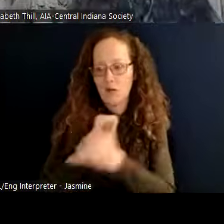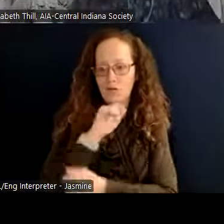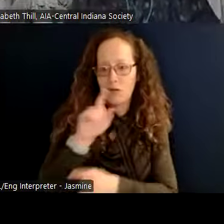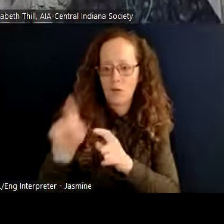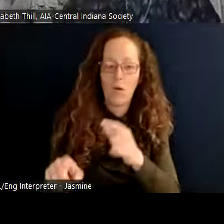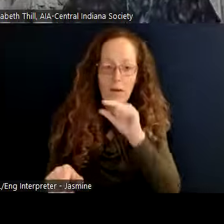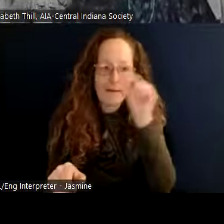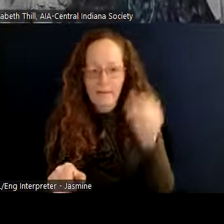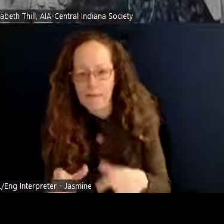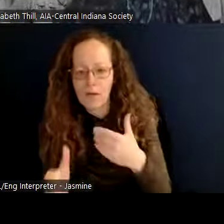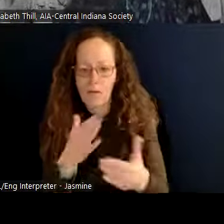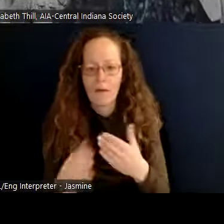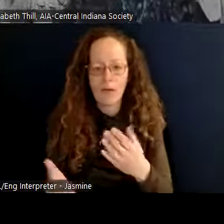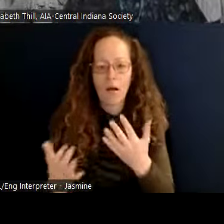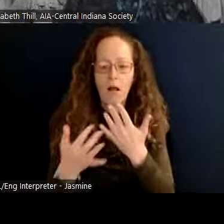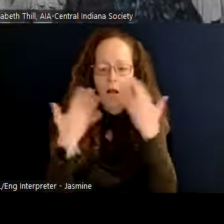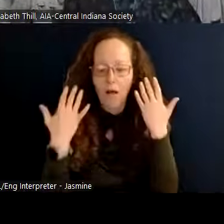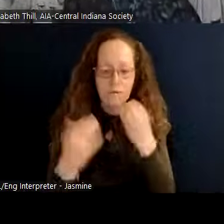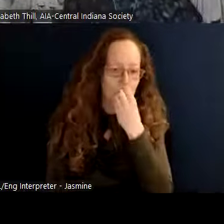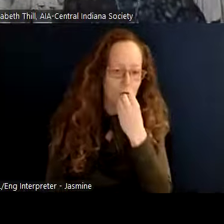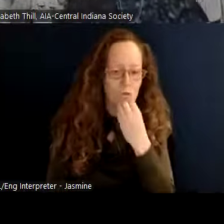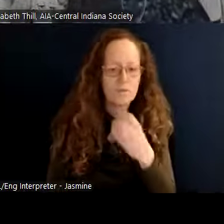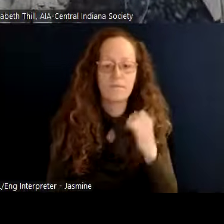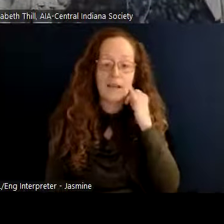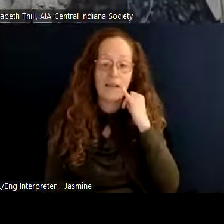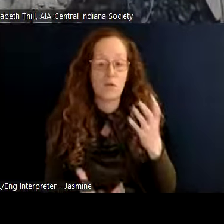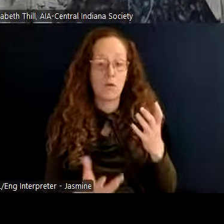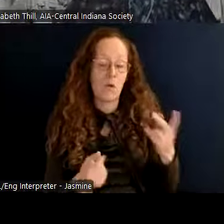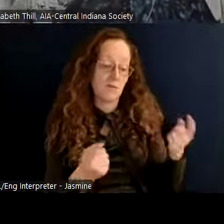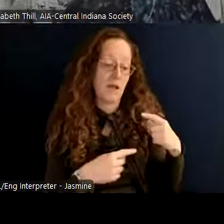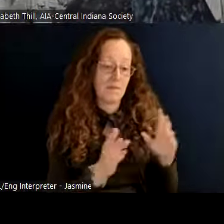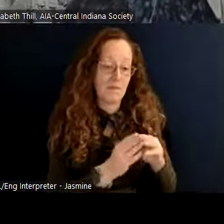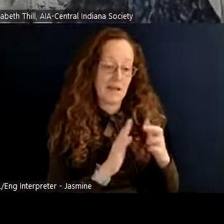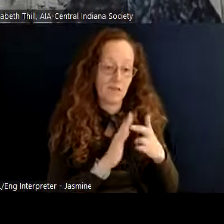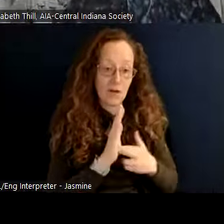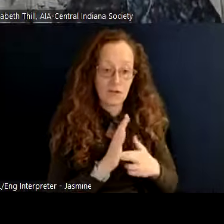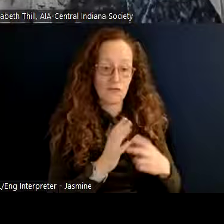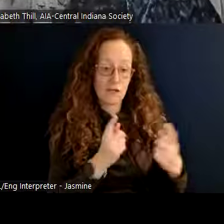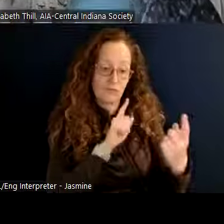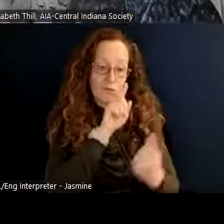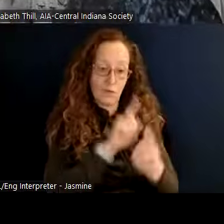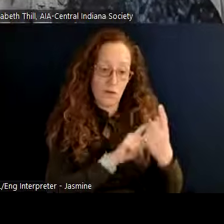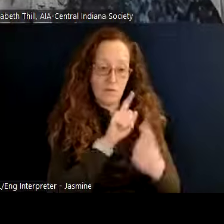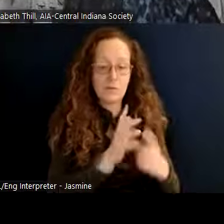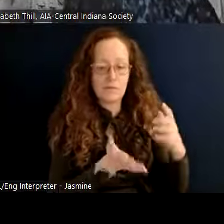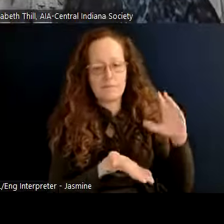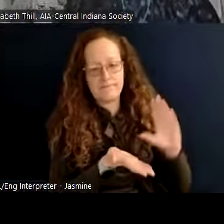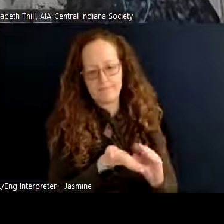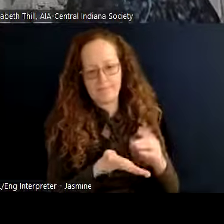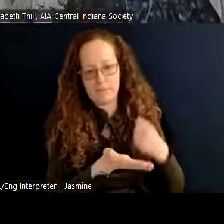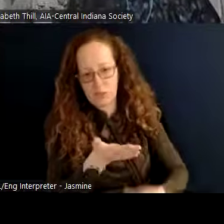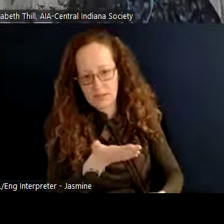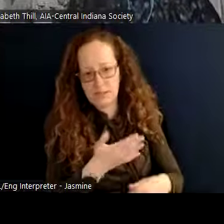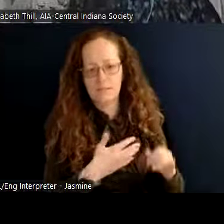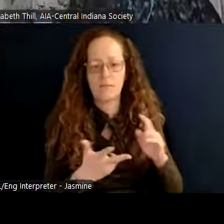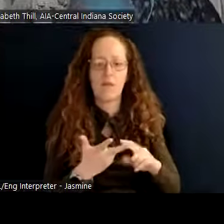get discounts at the meeting registration if you want to come and listen to a lot of jargon in person. And you also get archaeology